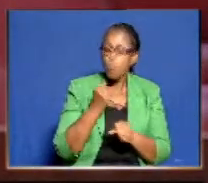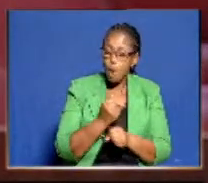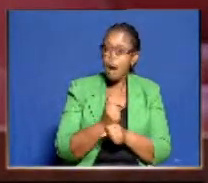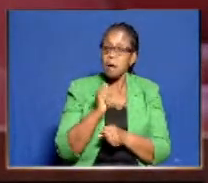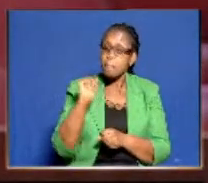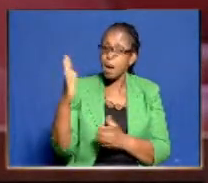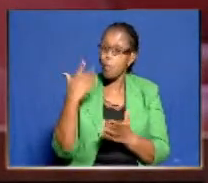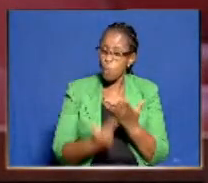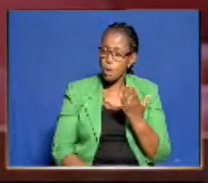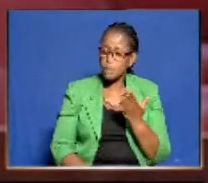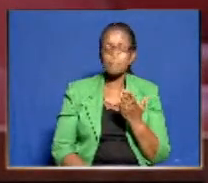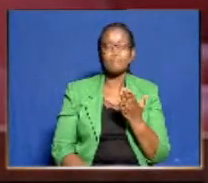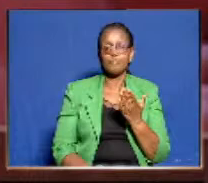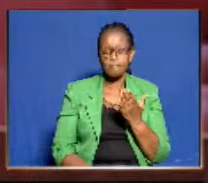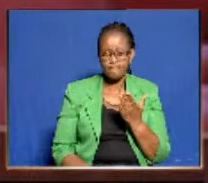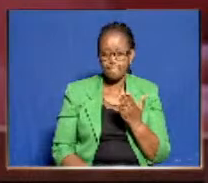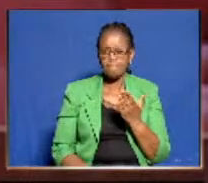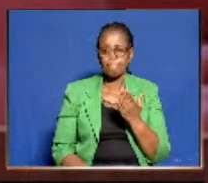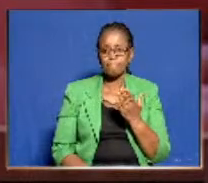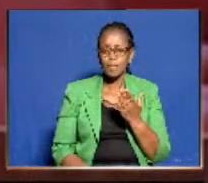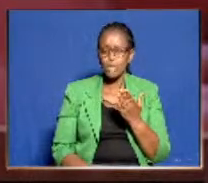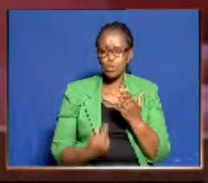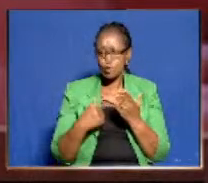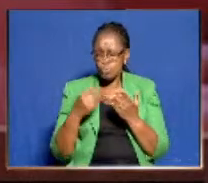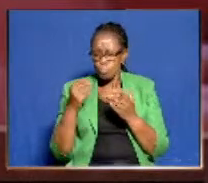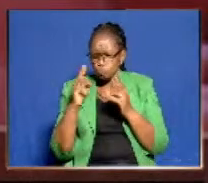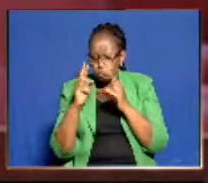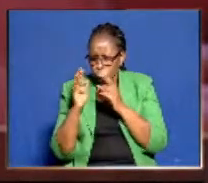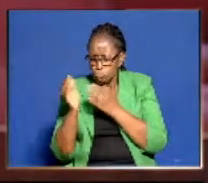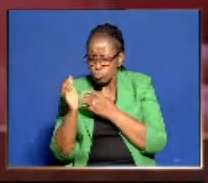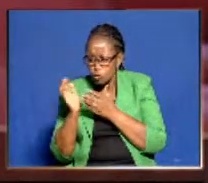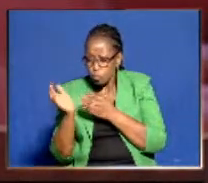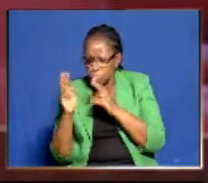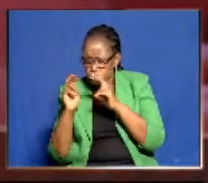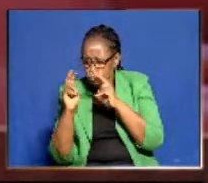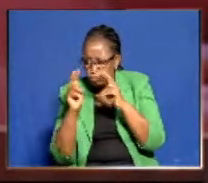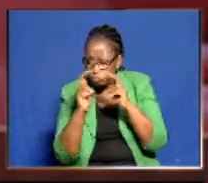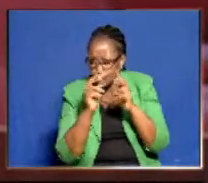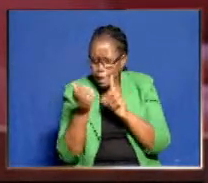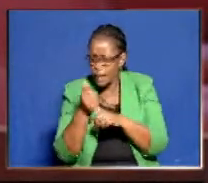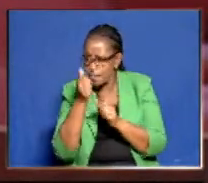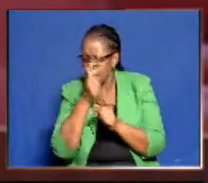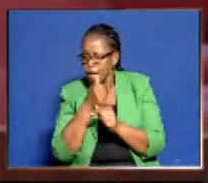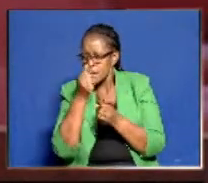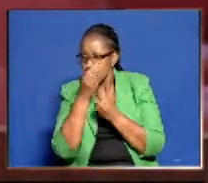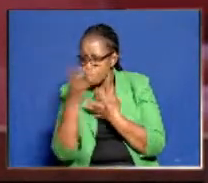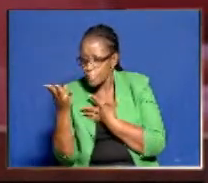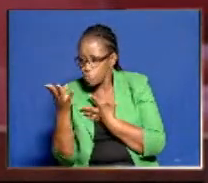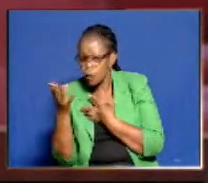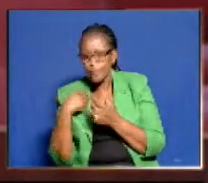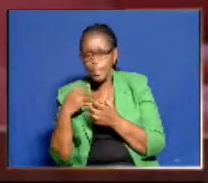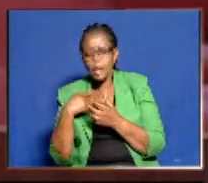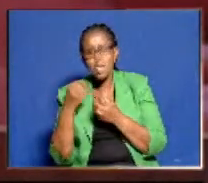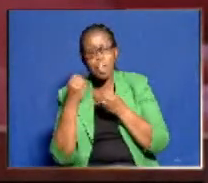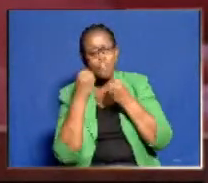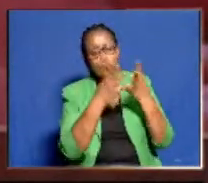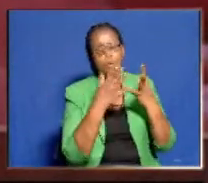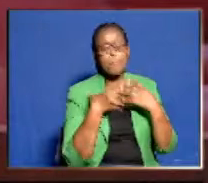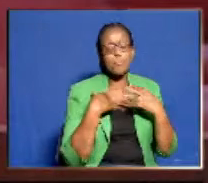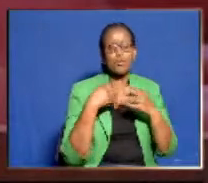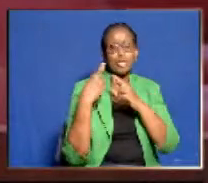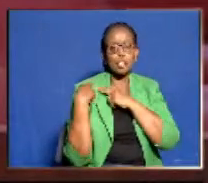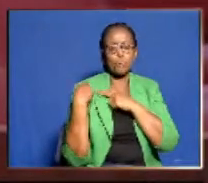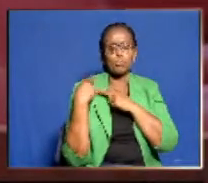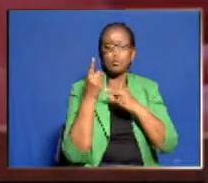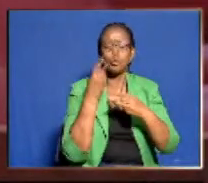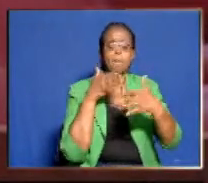stop. Their work is to preempt. Their work is to ensure that it doesn't happen. But if people are waiting for things to happen,